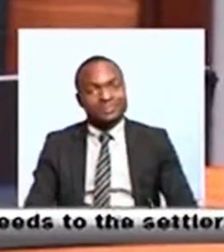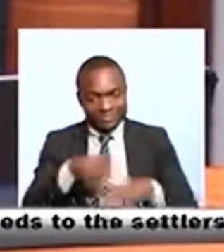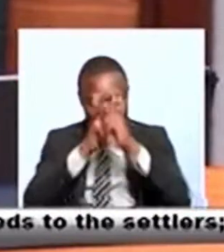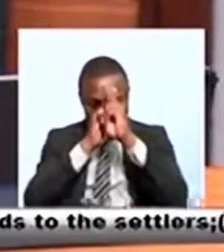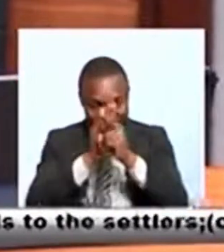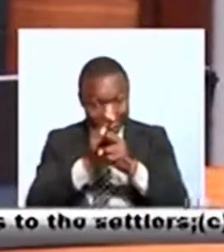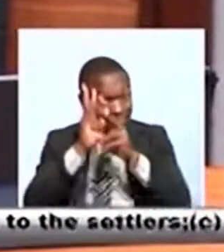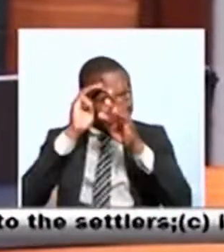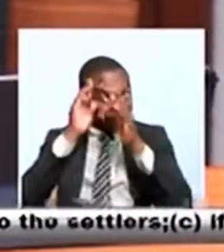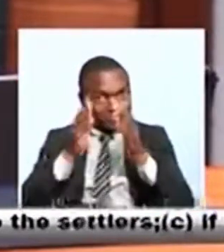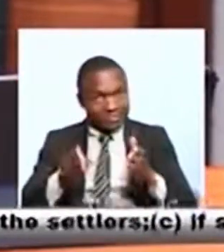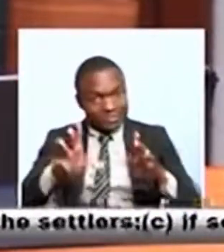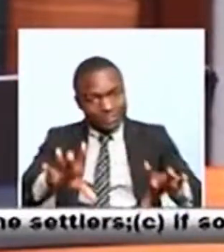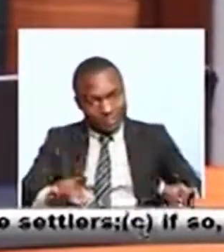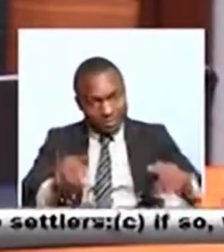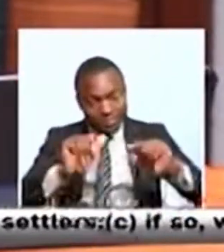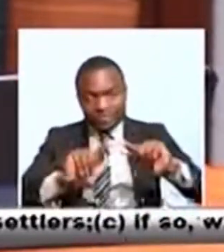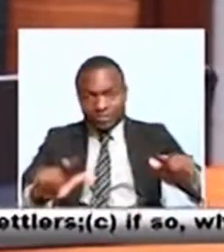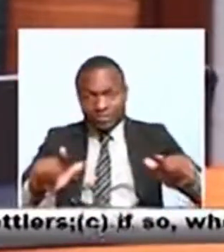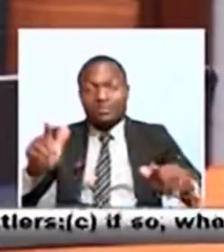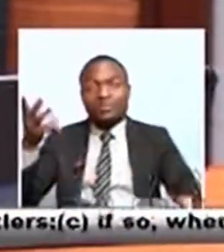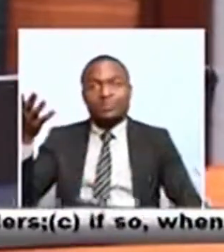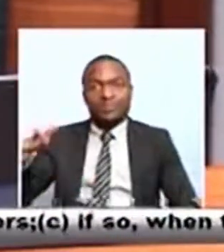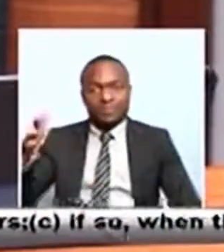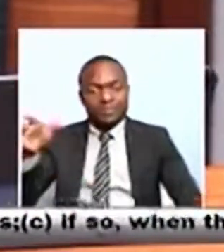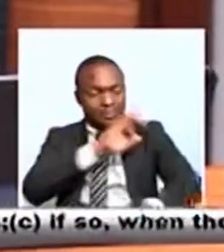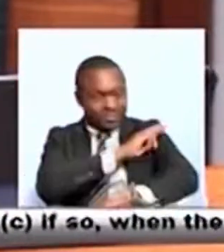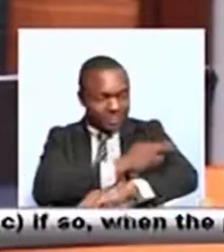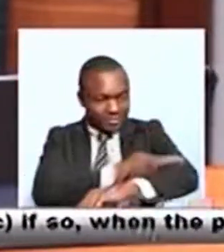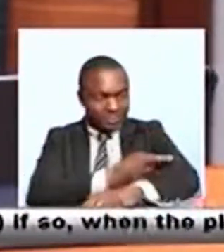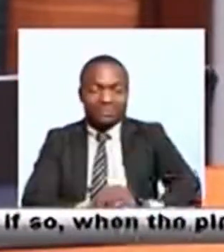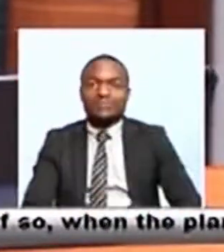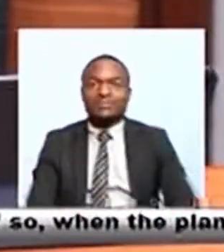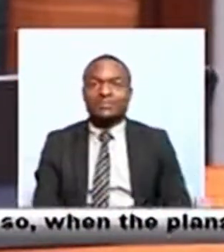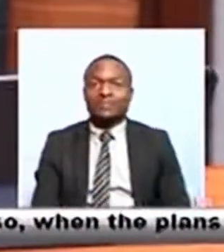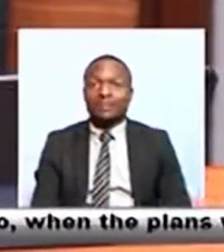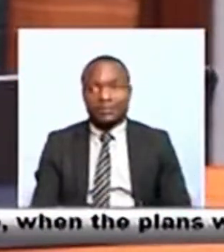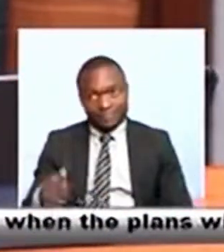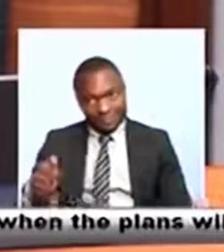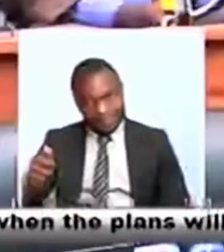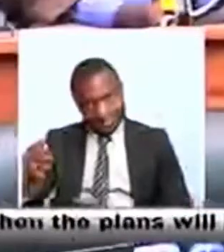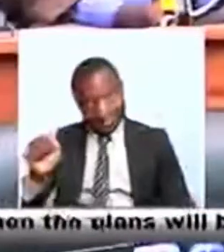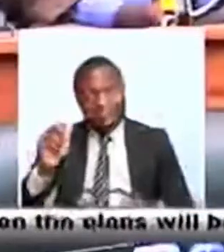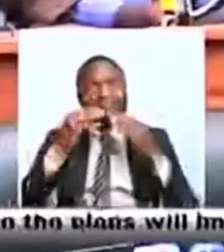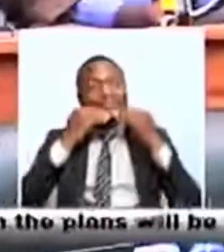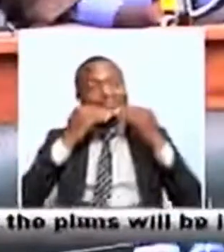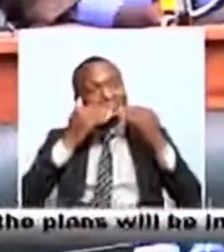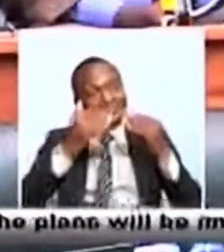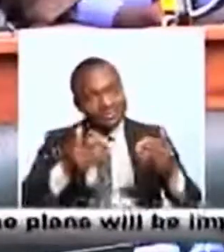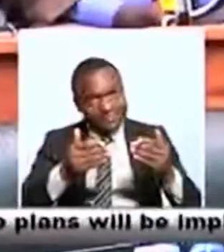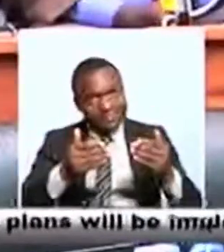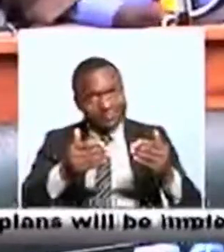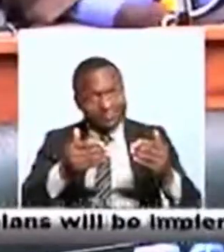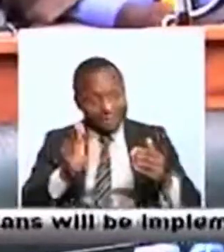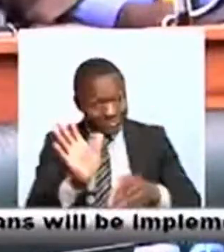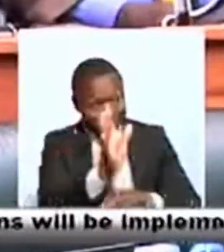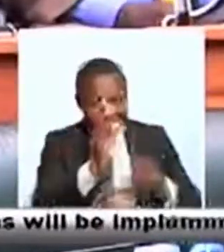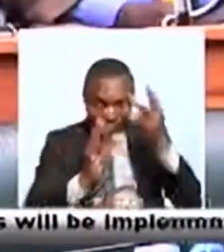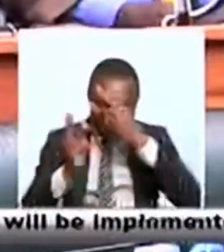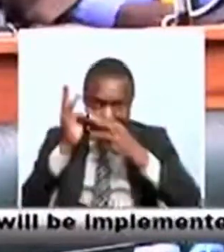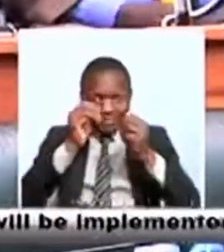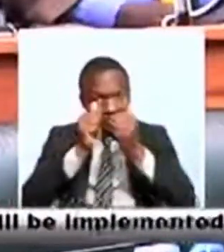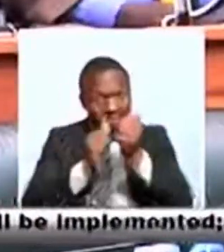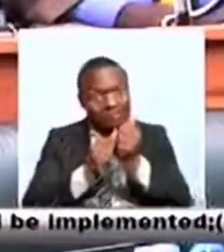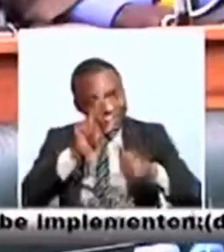Honorable Minister of Lands and Natural Resources. I appreciate his concerns about our